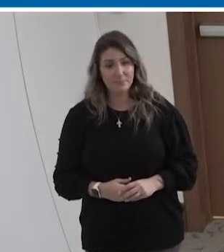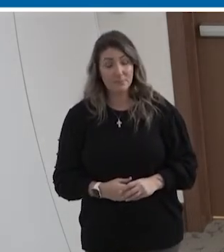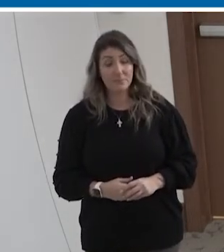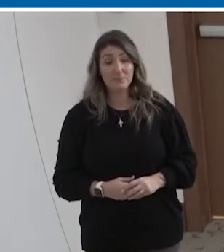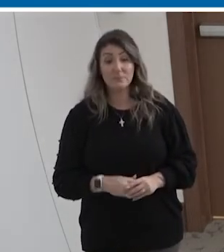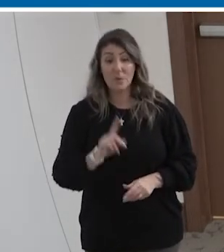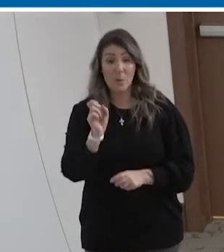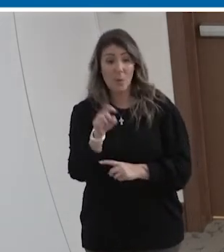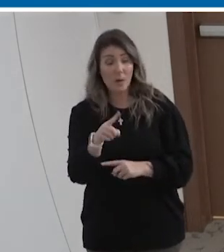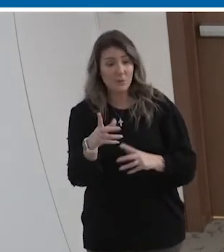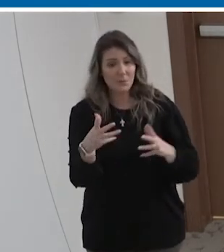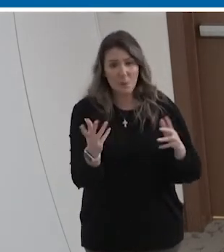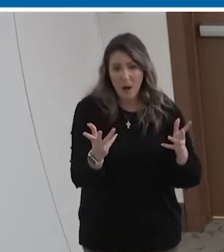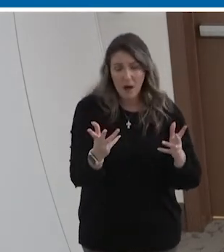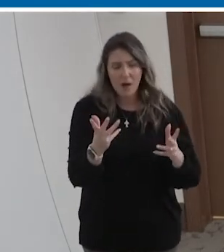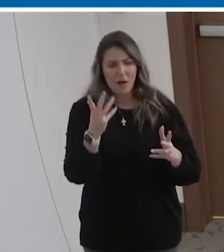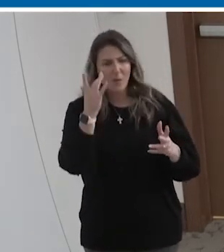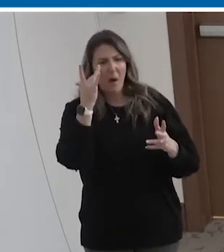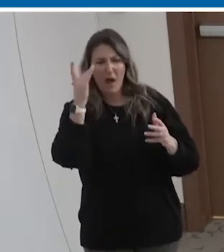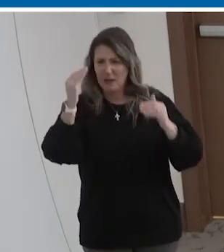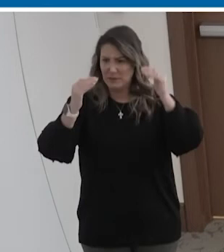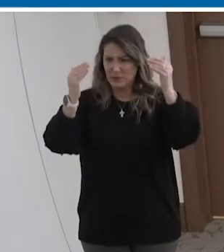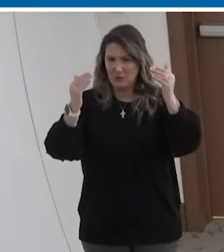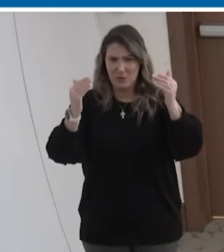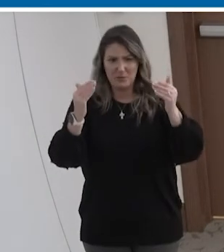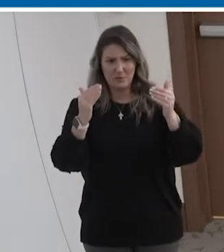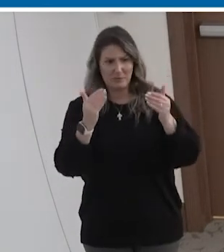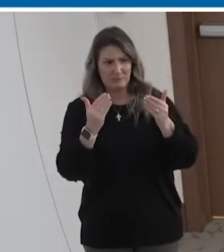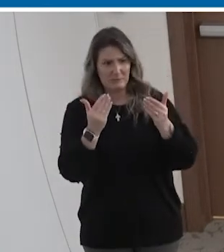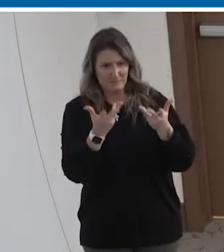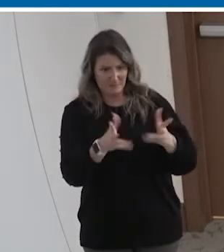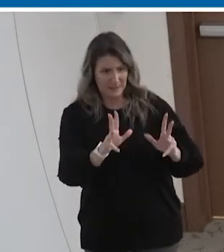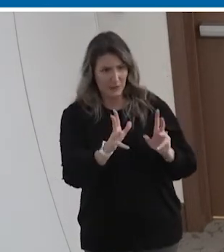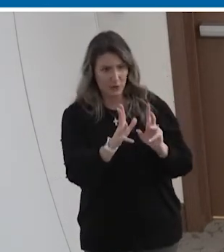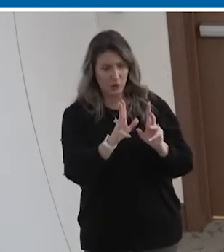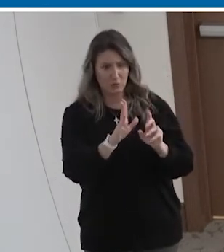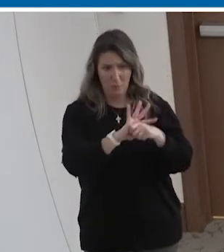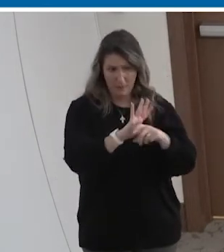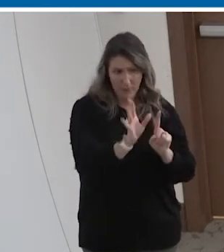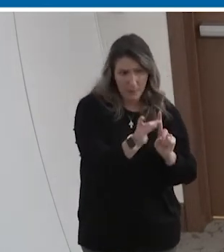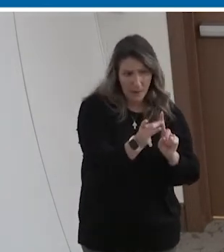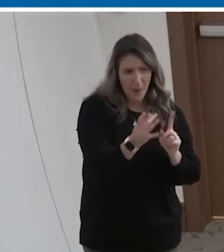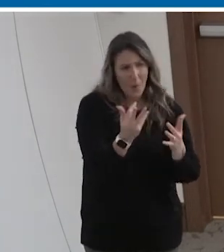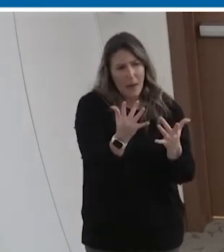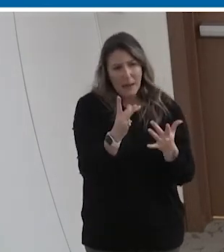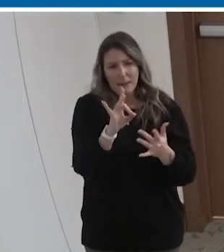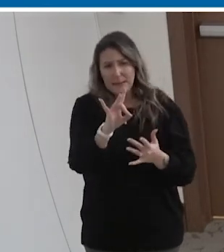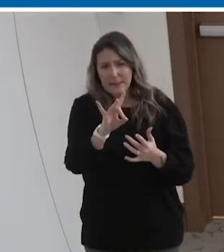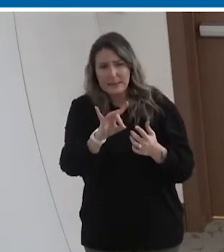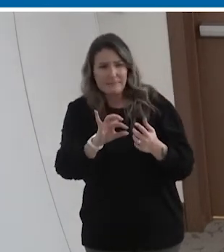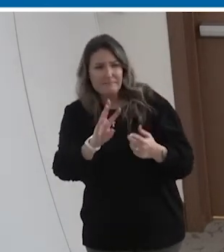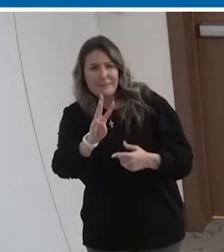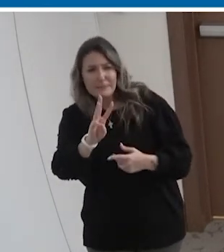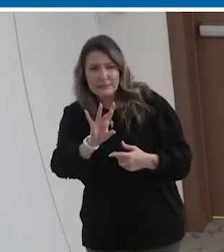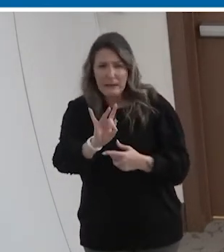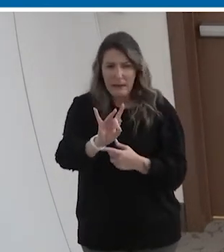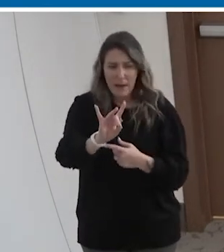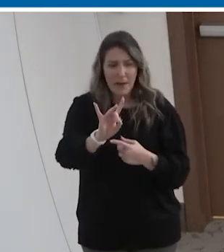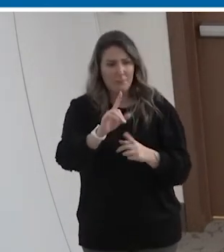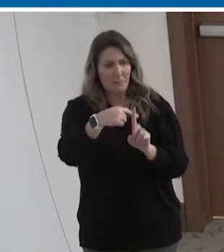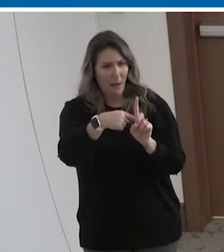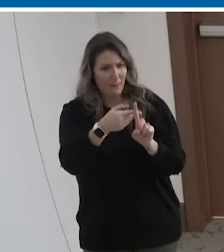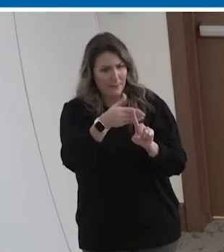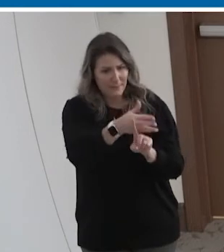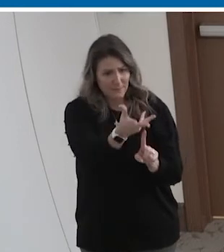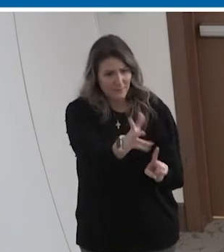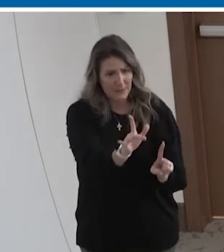So the question was, why are adults asked to wait 6 to 8 months after having COVID-19 to